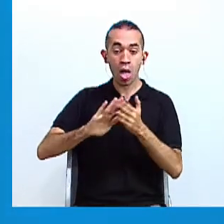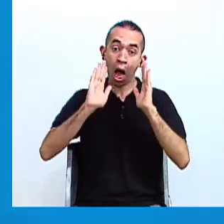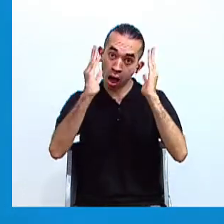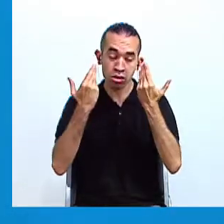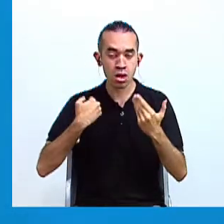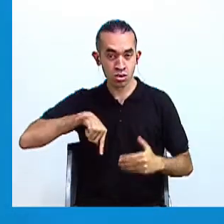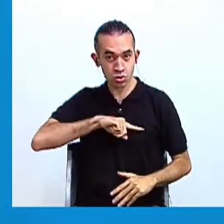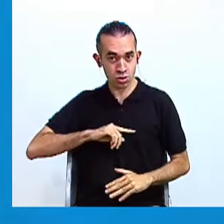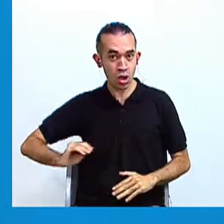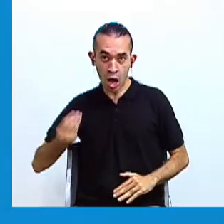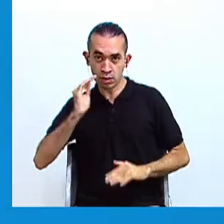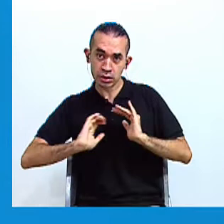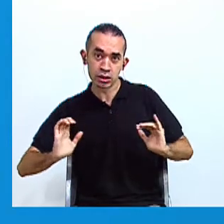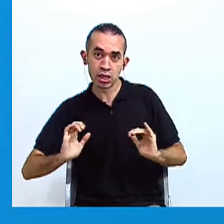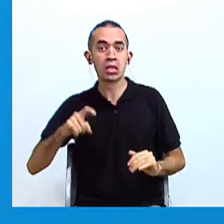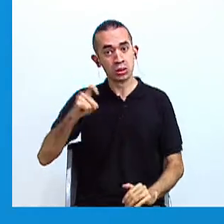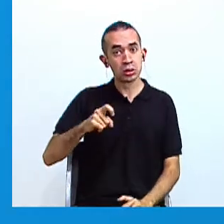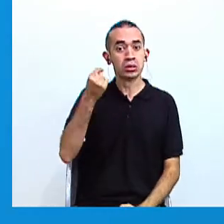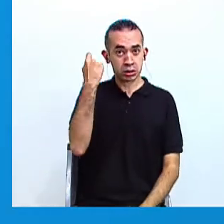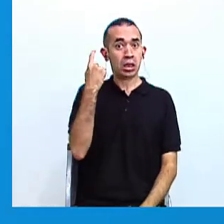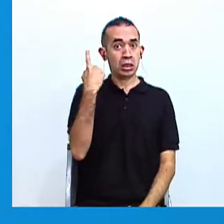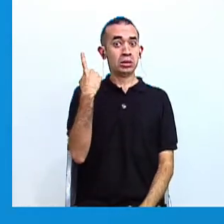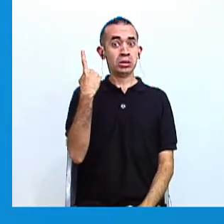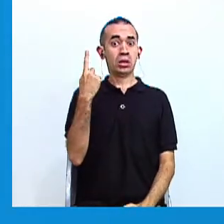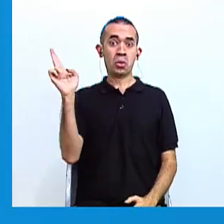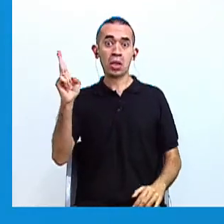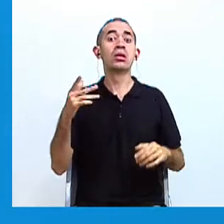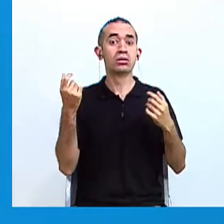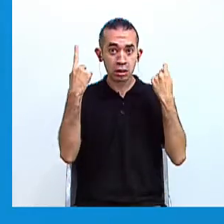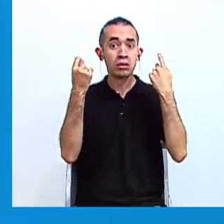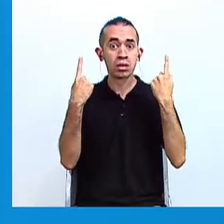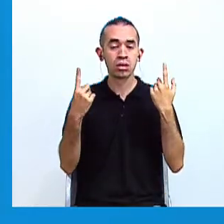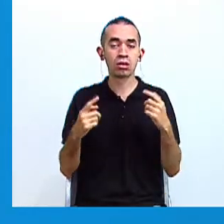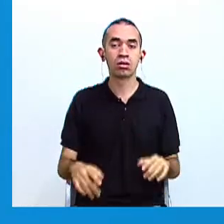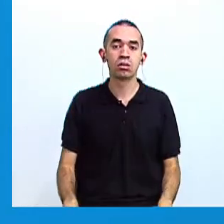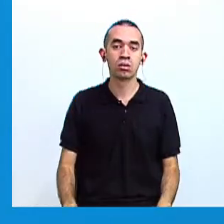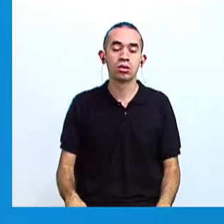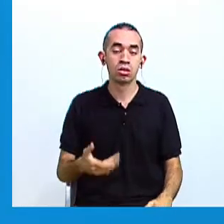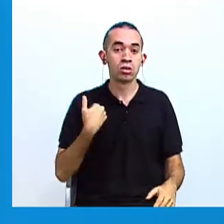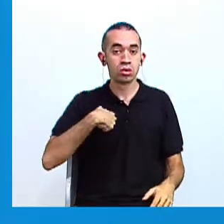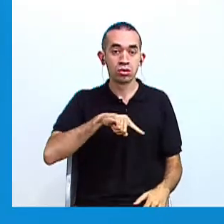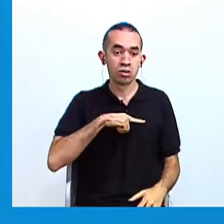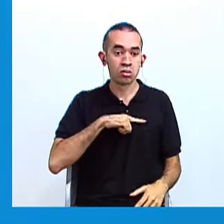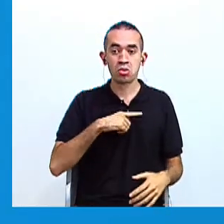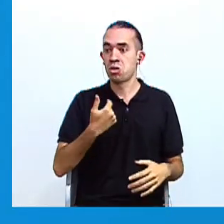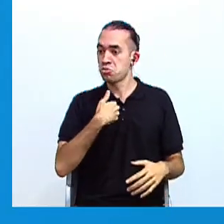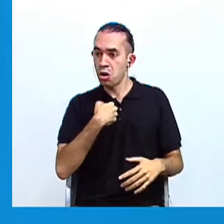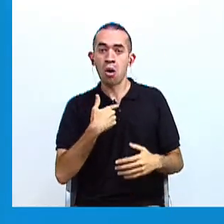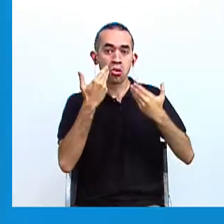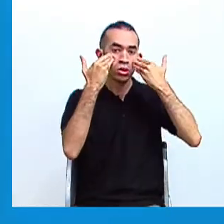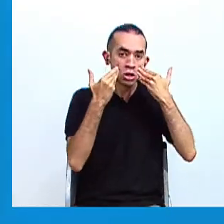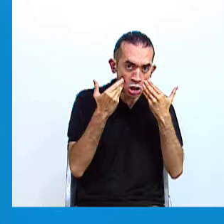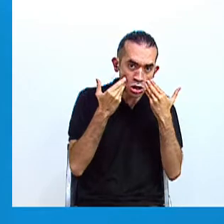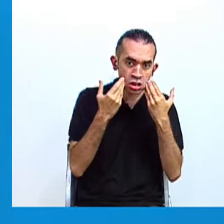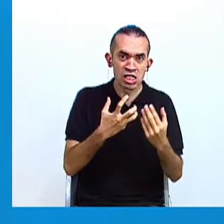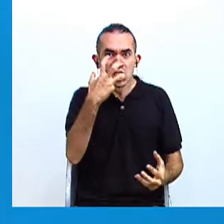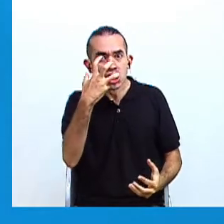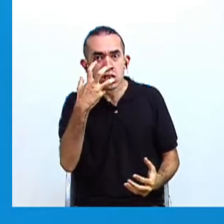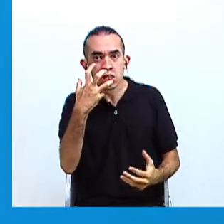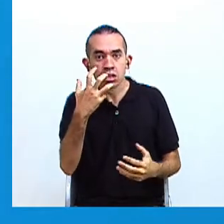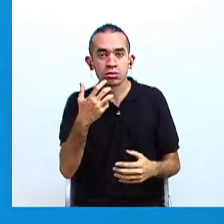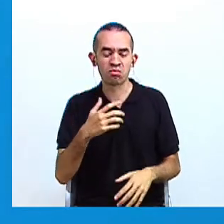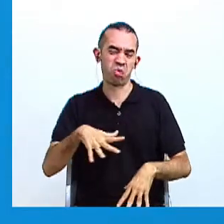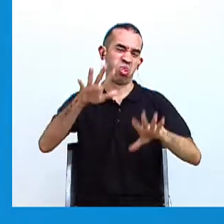that you understand the urgency. But no matter how sad and angry I am, I do not want to